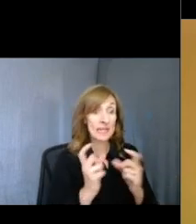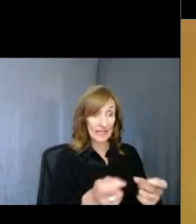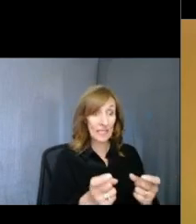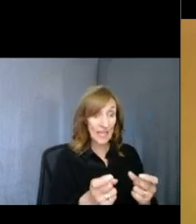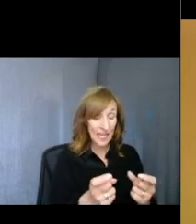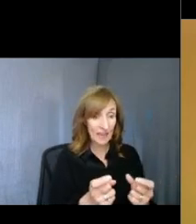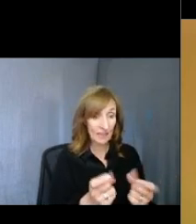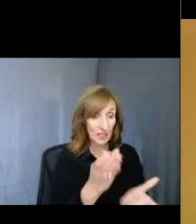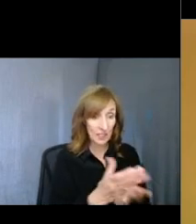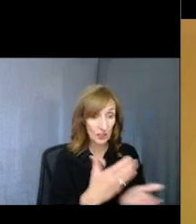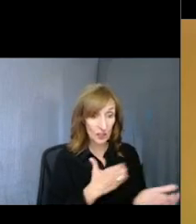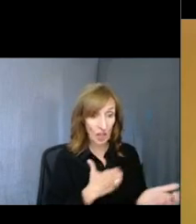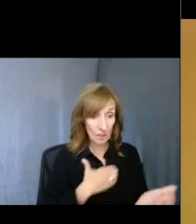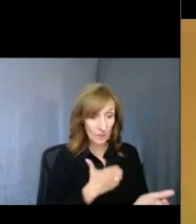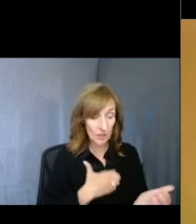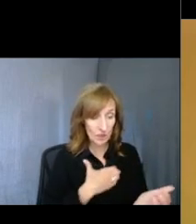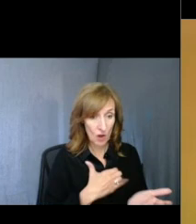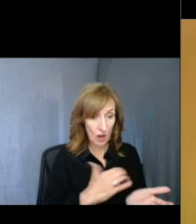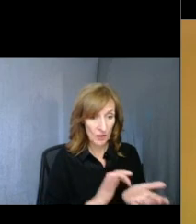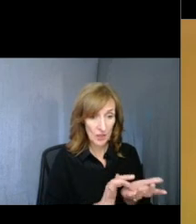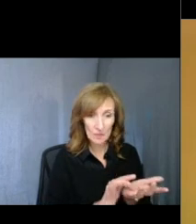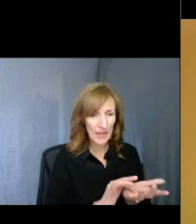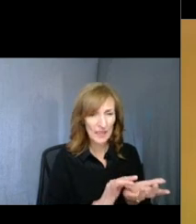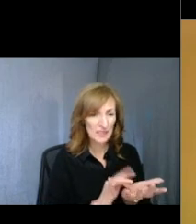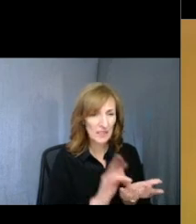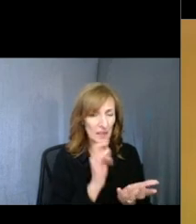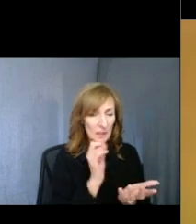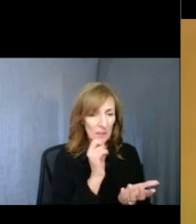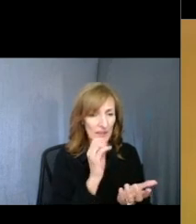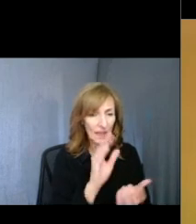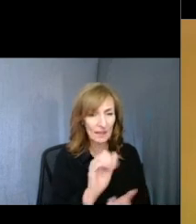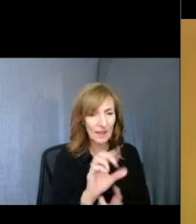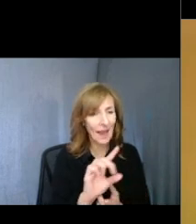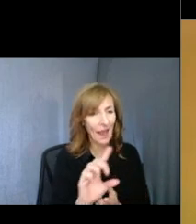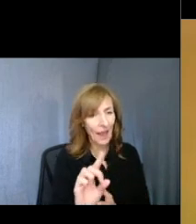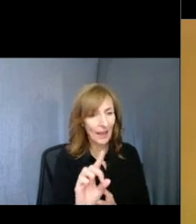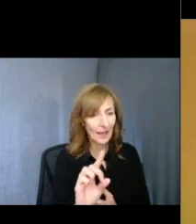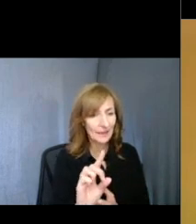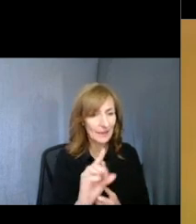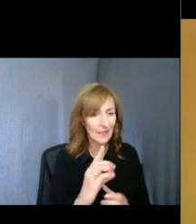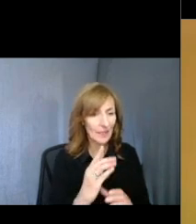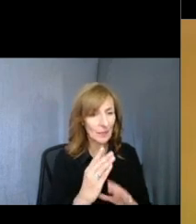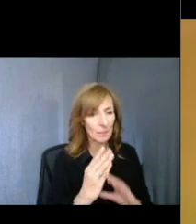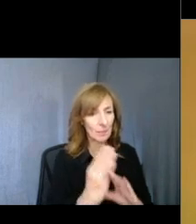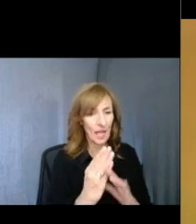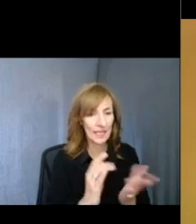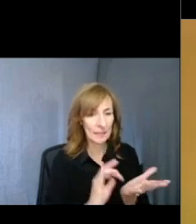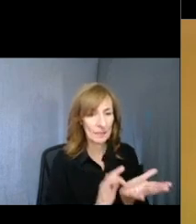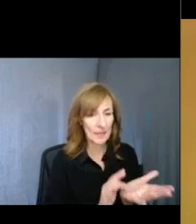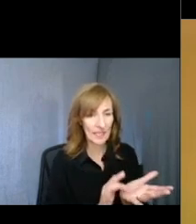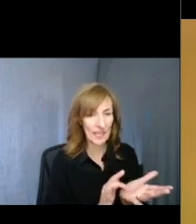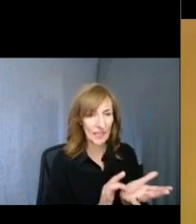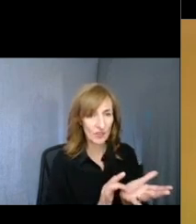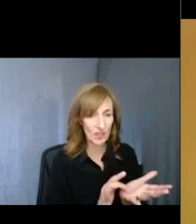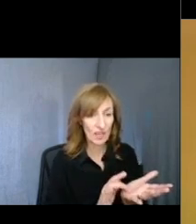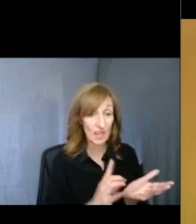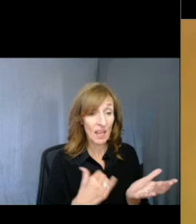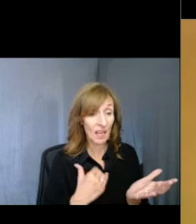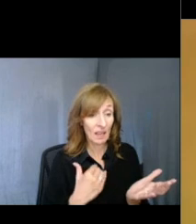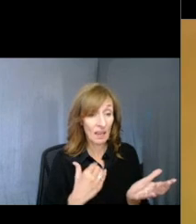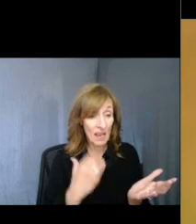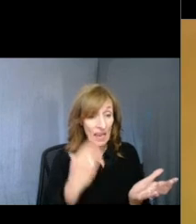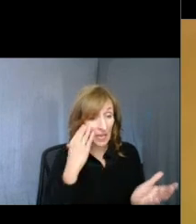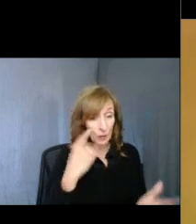giving acid blockers probably isn't that helpful. And I know, as a cat owner, if I can have one less oral